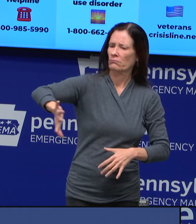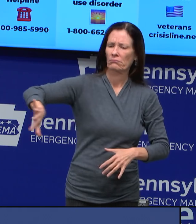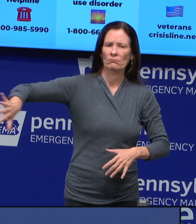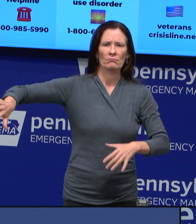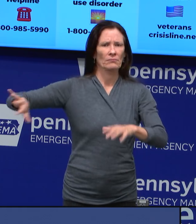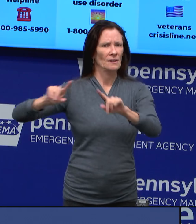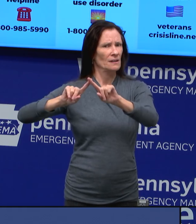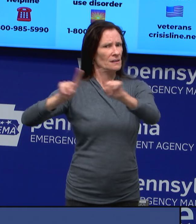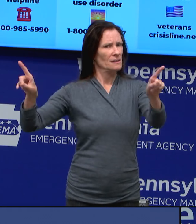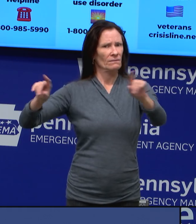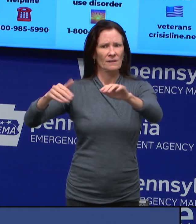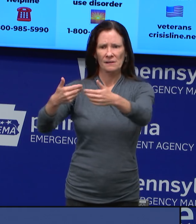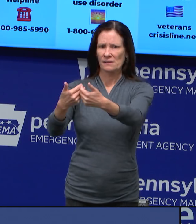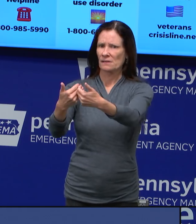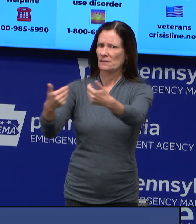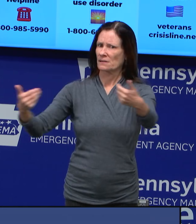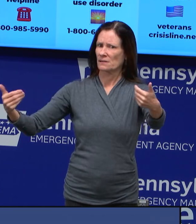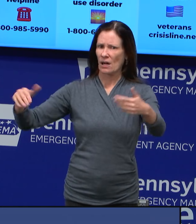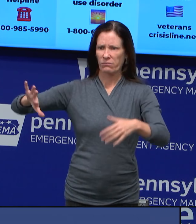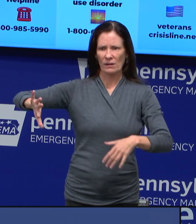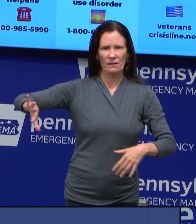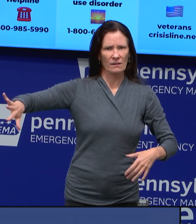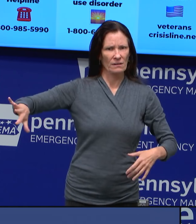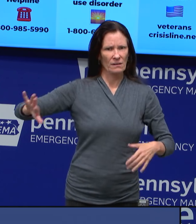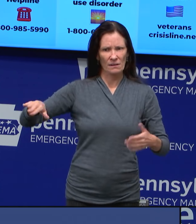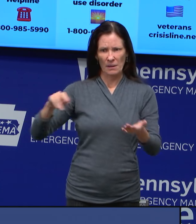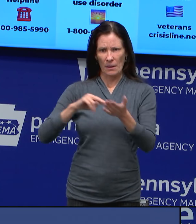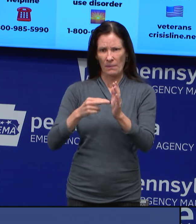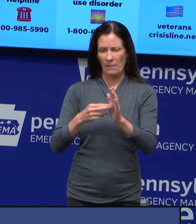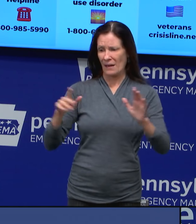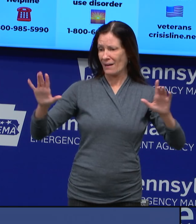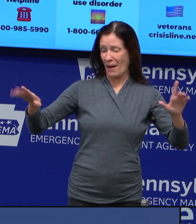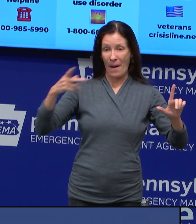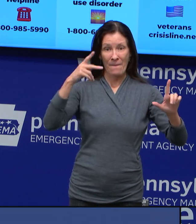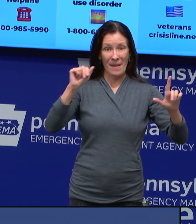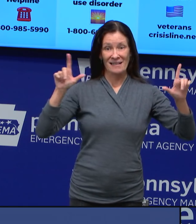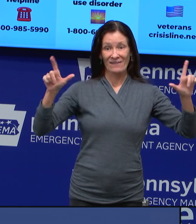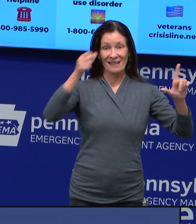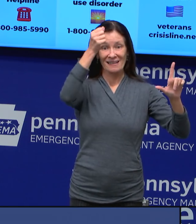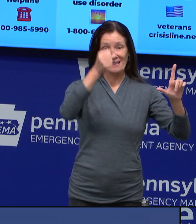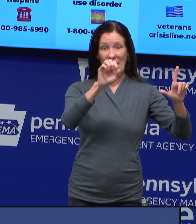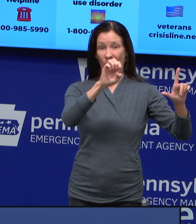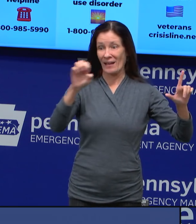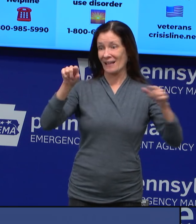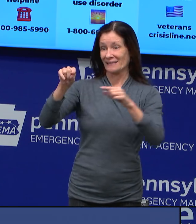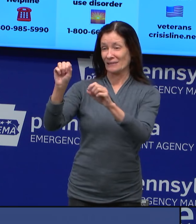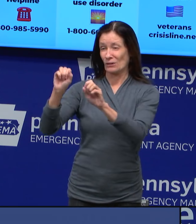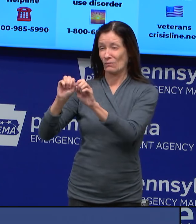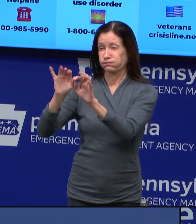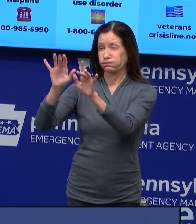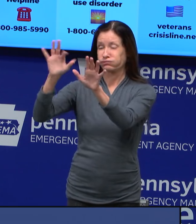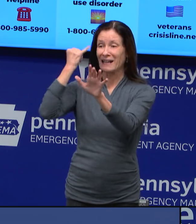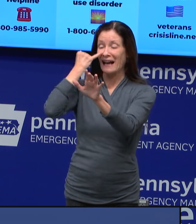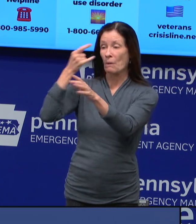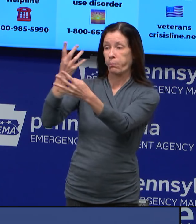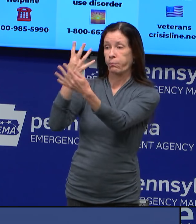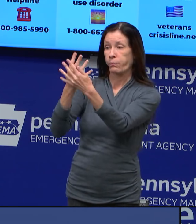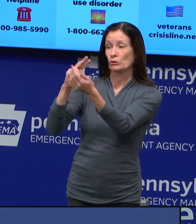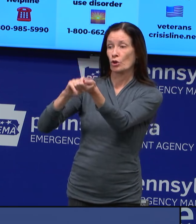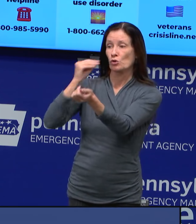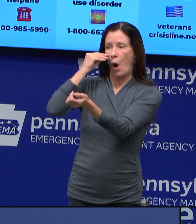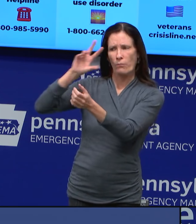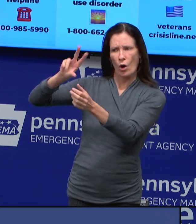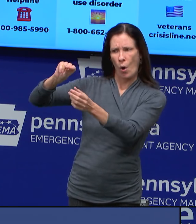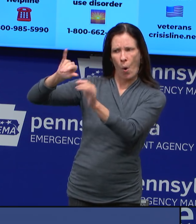Southeast region? And what are your overall thoughts on why this may or may not work? So we do not want to take out the